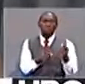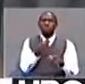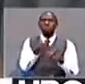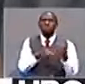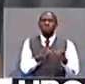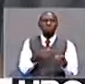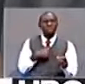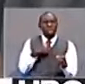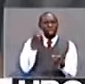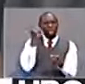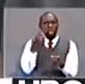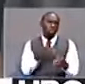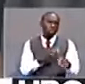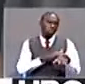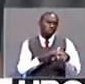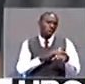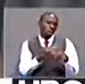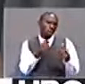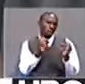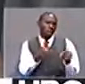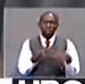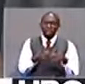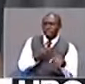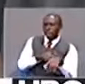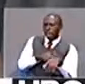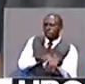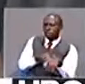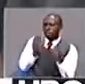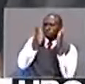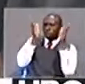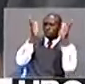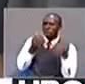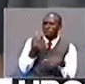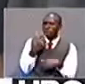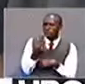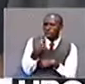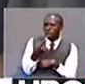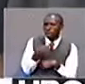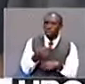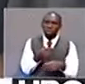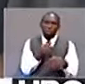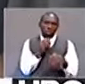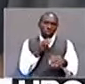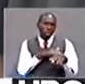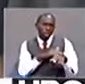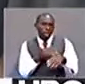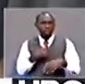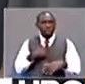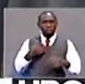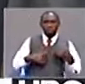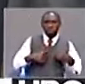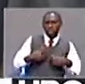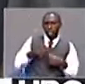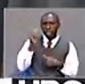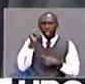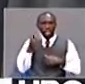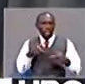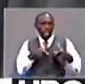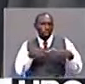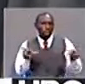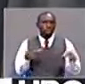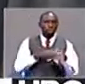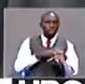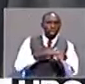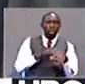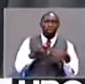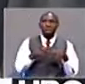who do not understand language in Luganda properly. But every time anyway, was preaching, I got interest in understanding the language called Luganda, because I did